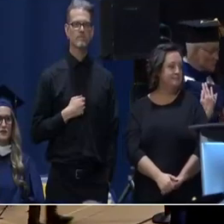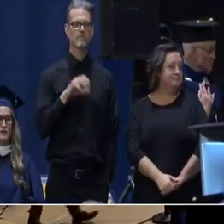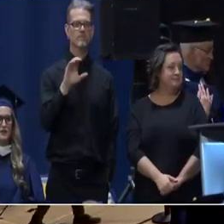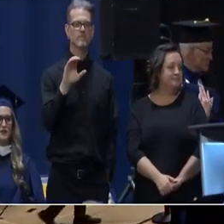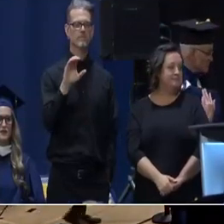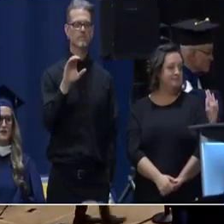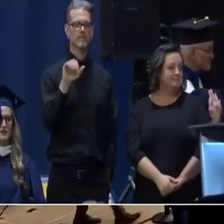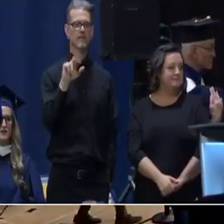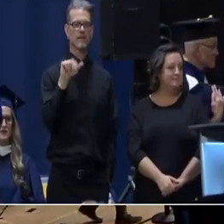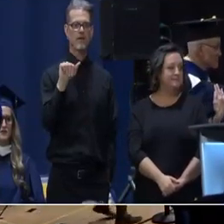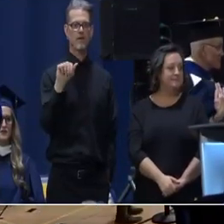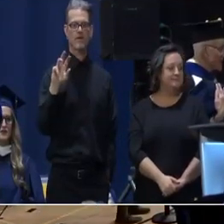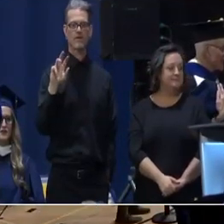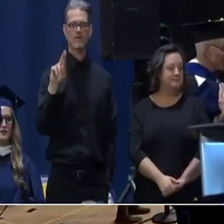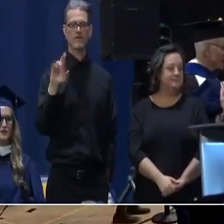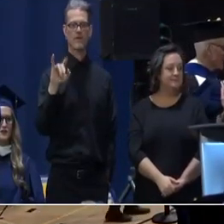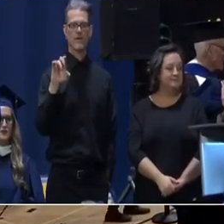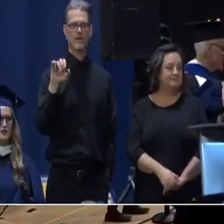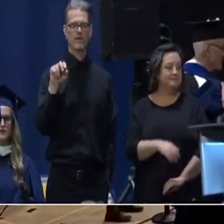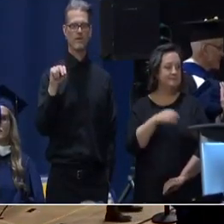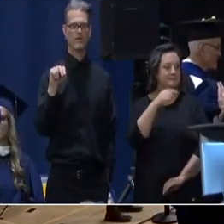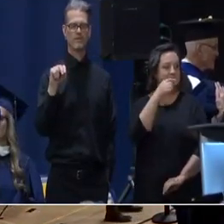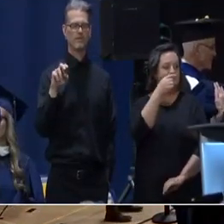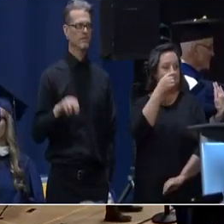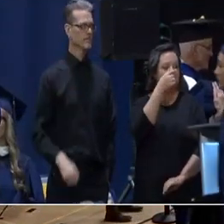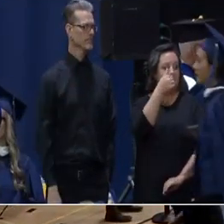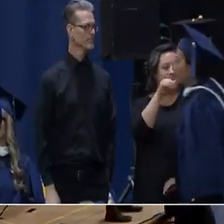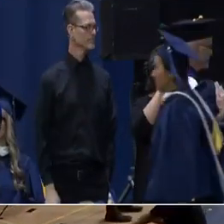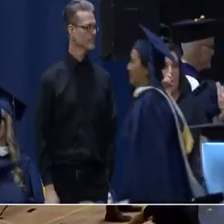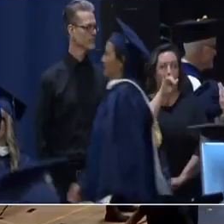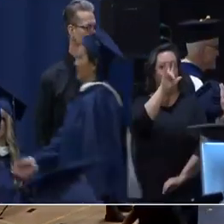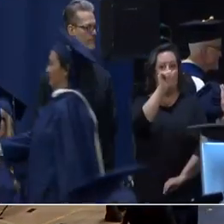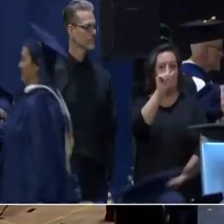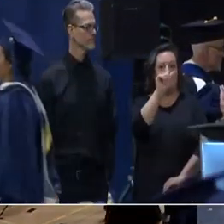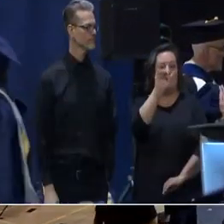Kara Ryman. Gabriella Eckert.